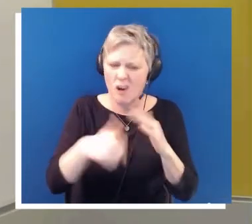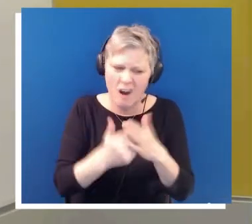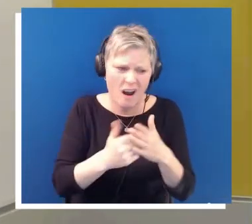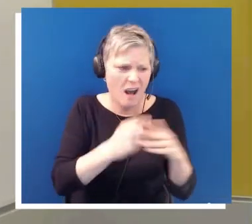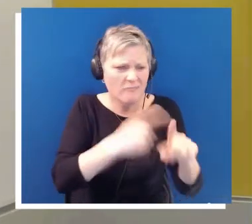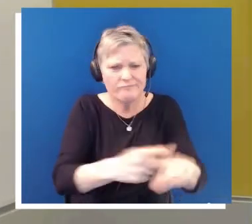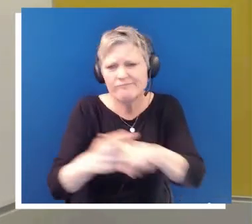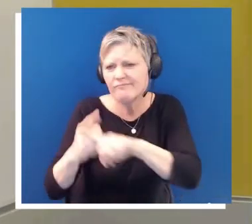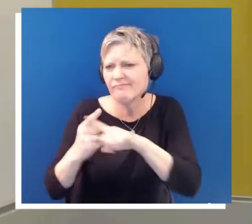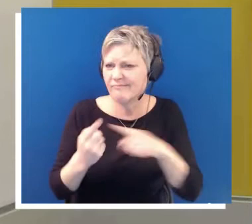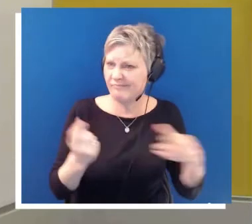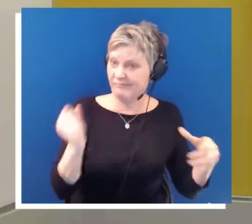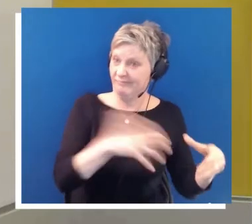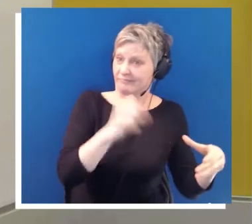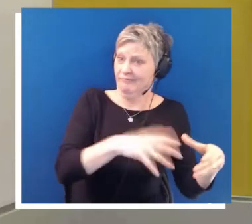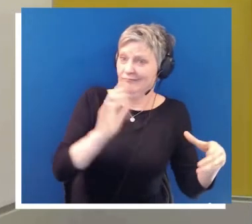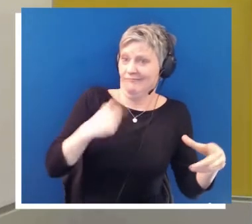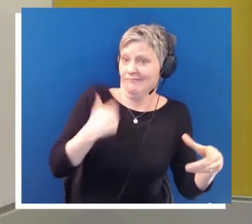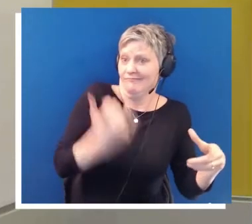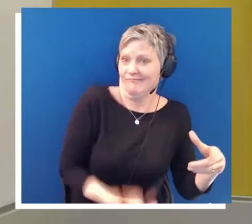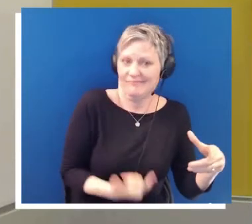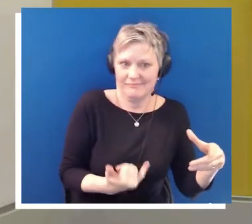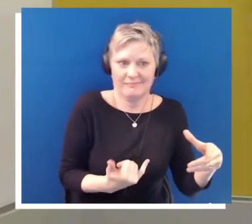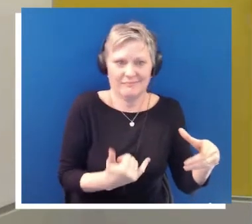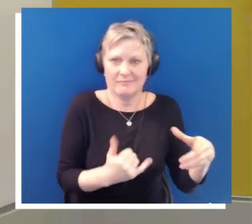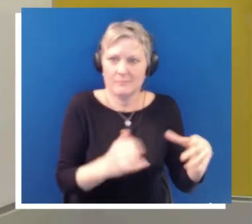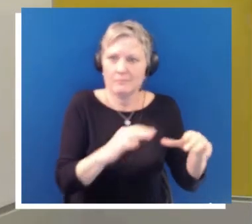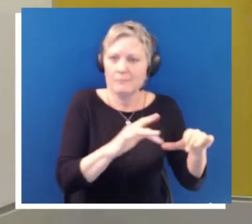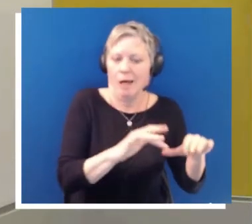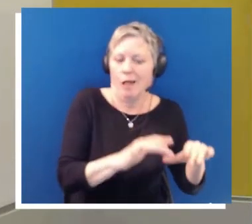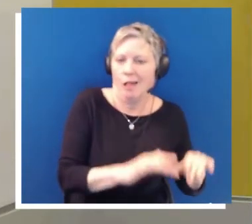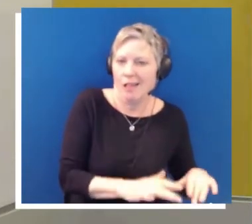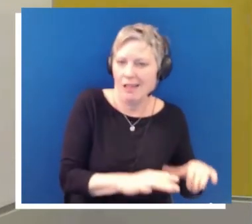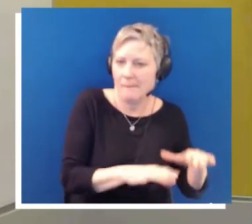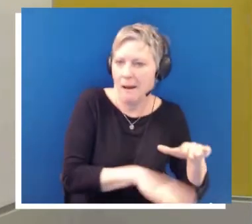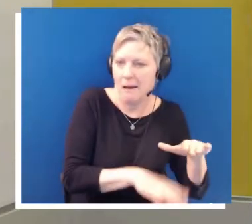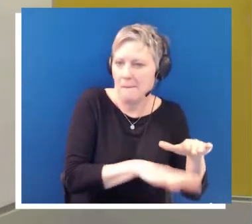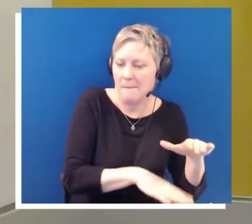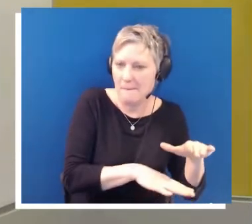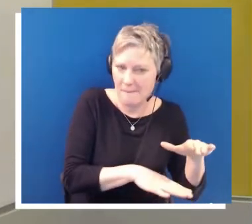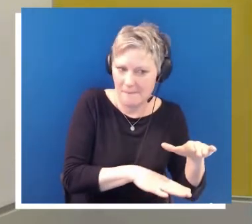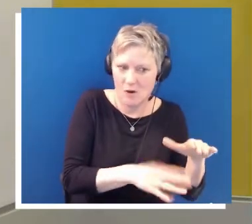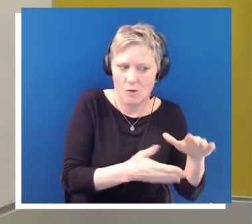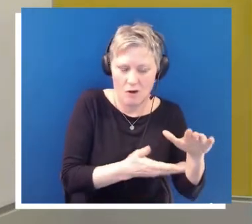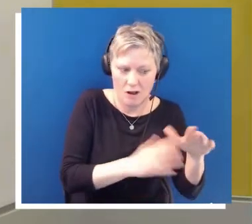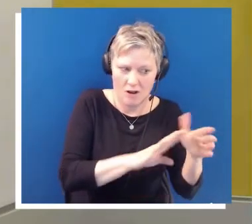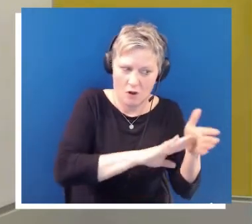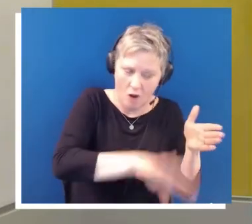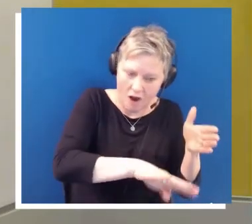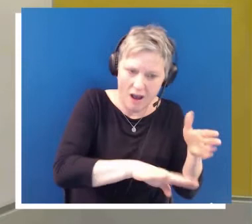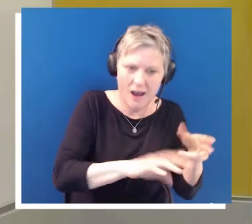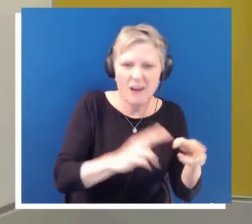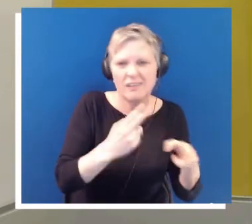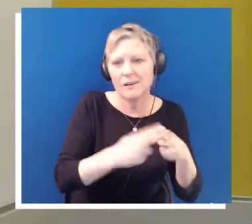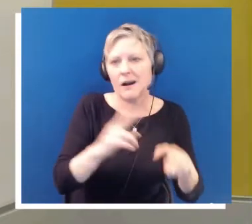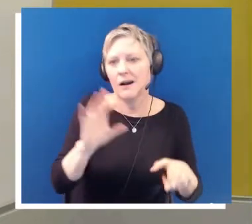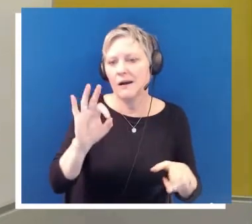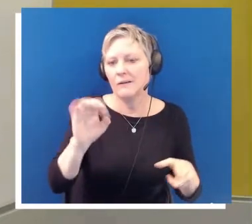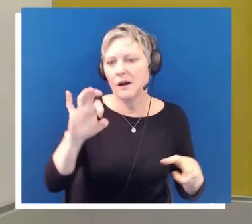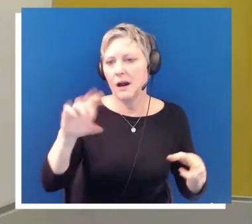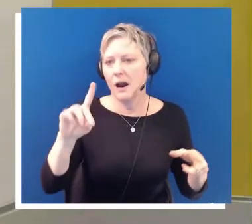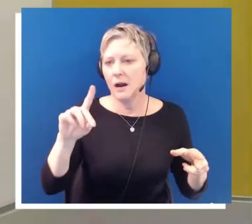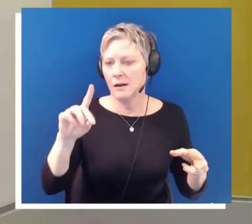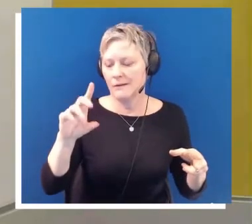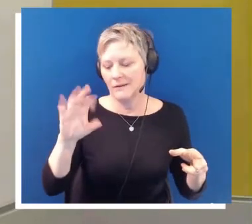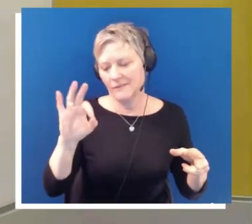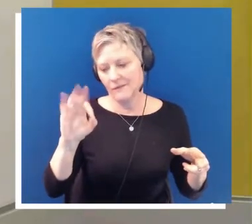meat, everything that I put in here is kind of cooked to the bottom of that pot. And I want to get it off there because it's called fond. That's all really good